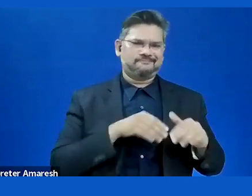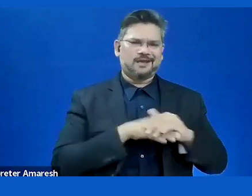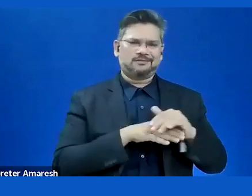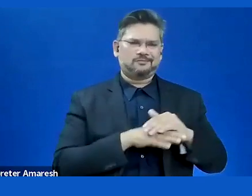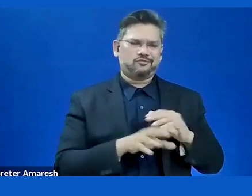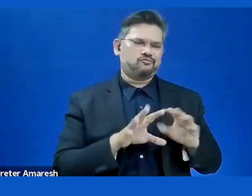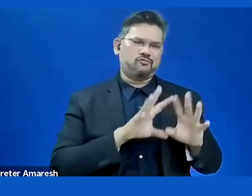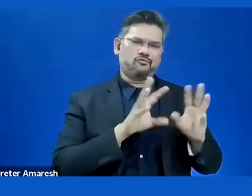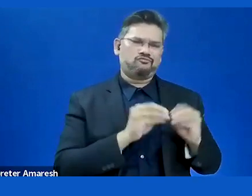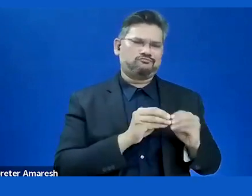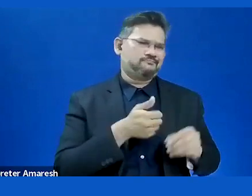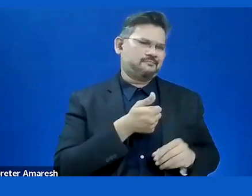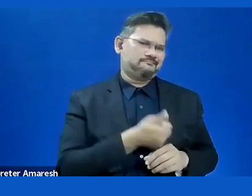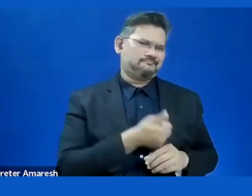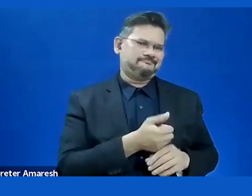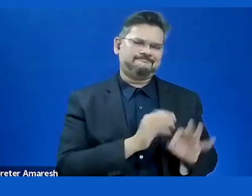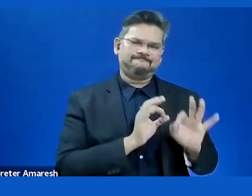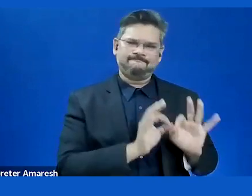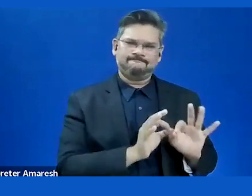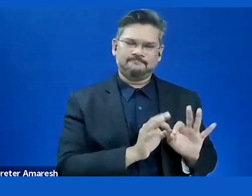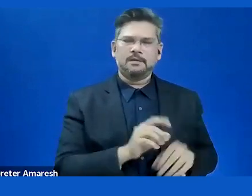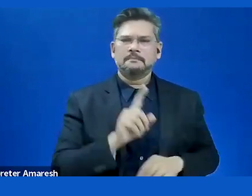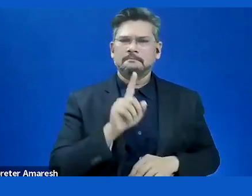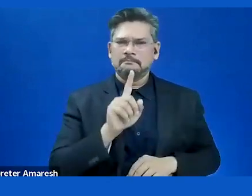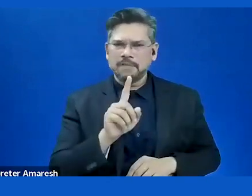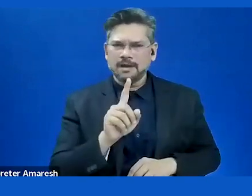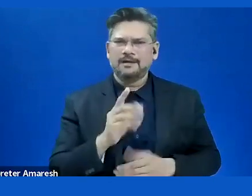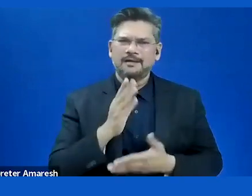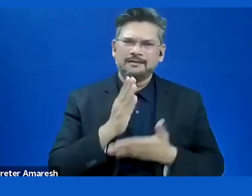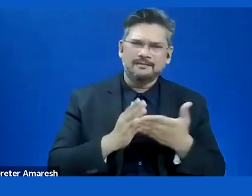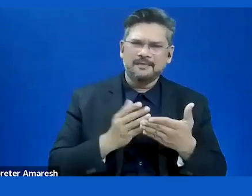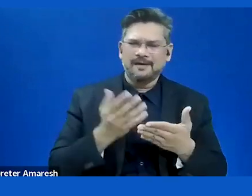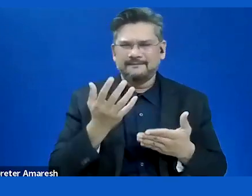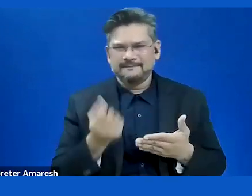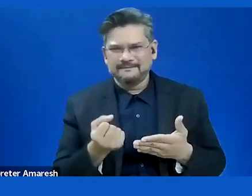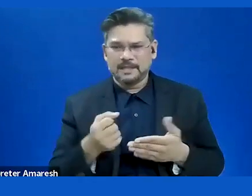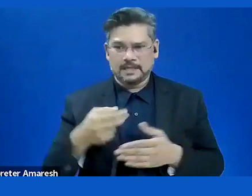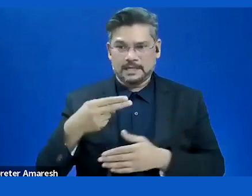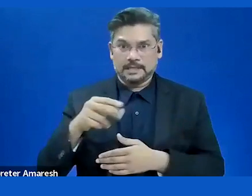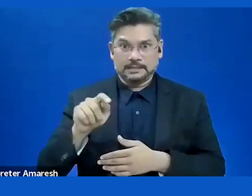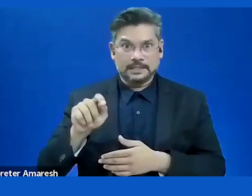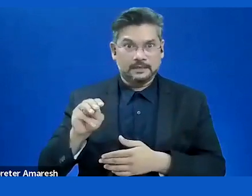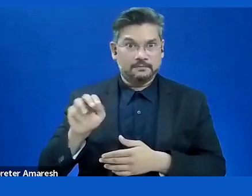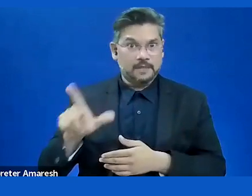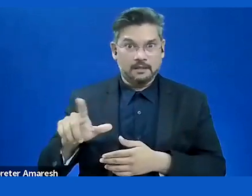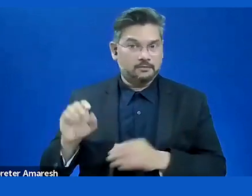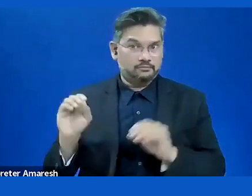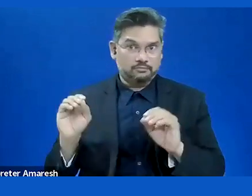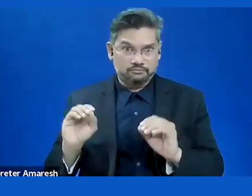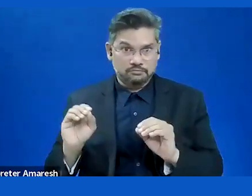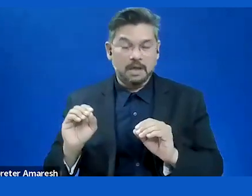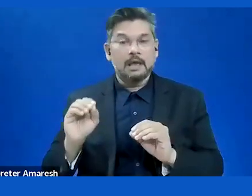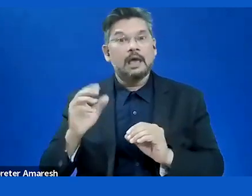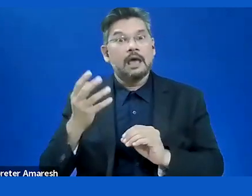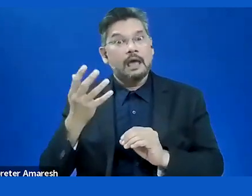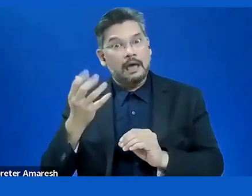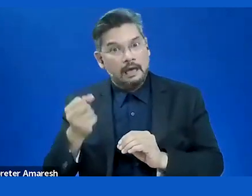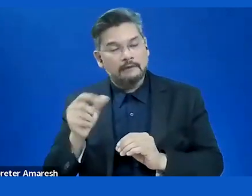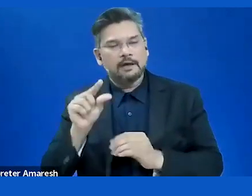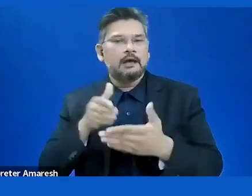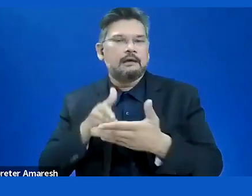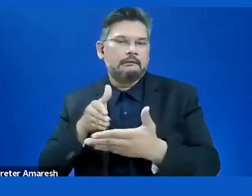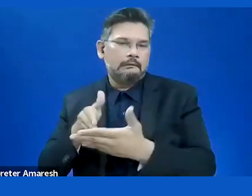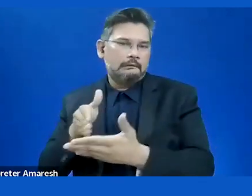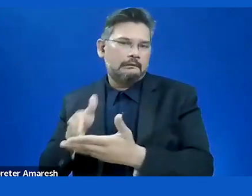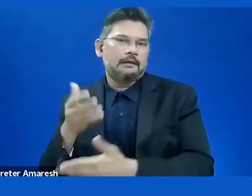by default. But sometimes it's the case that when you do use HTML, it's still inaccessible. And I think that's a kind